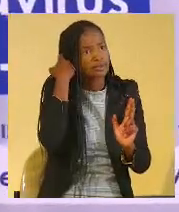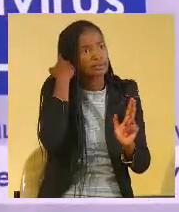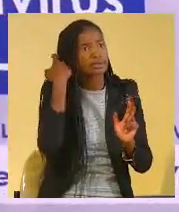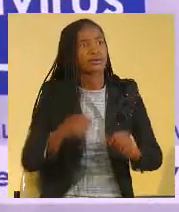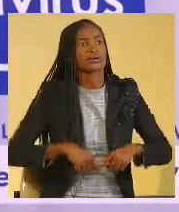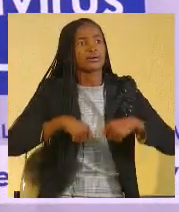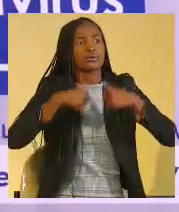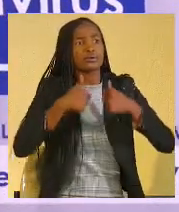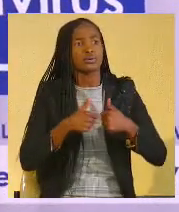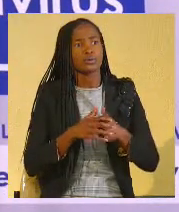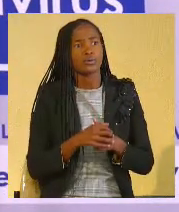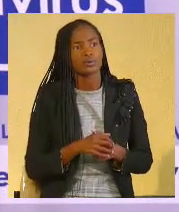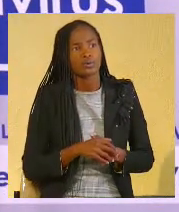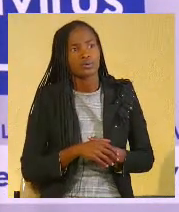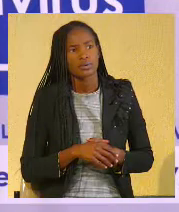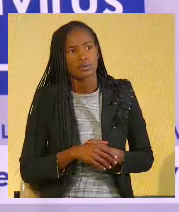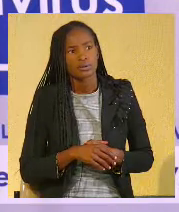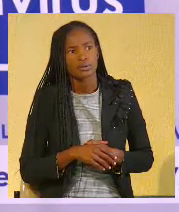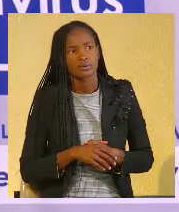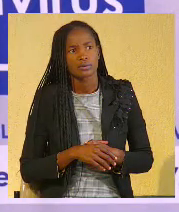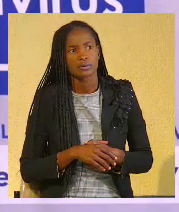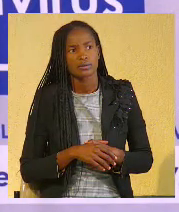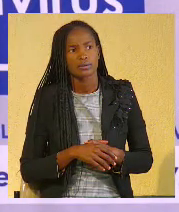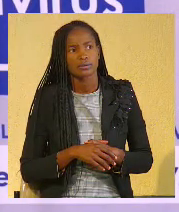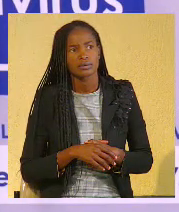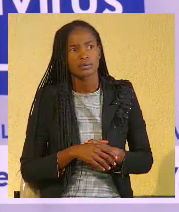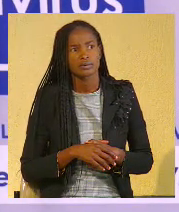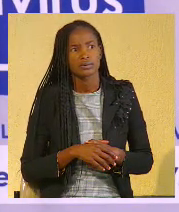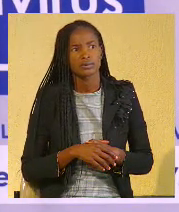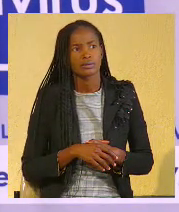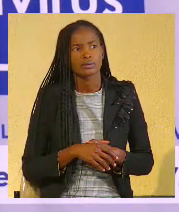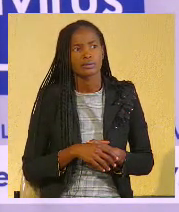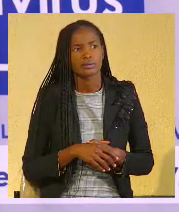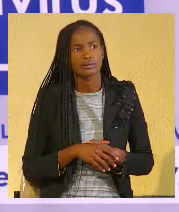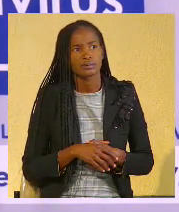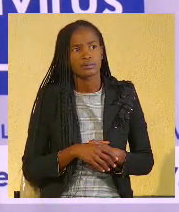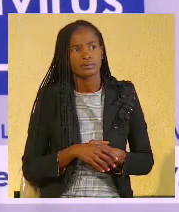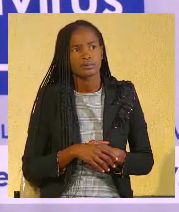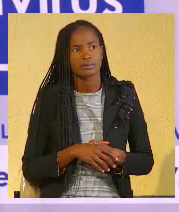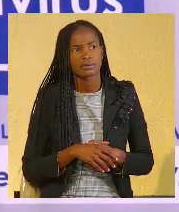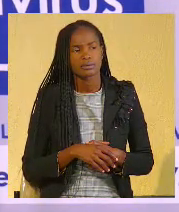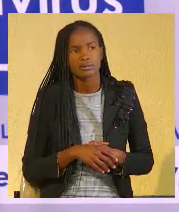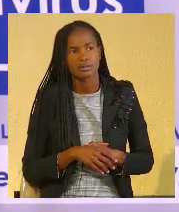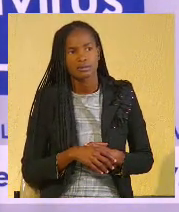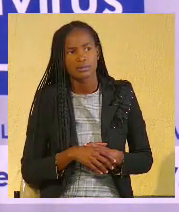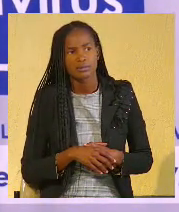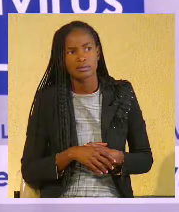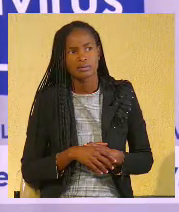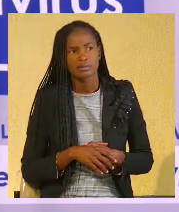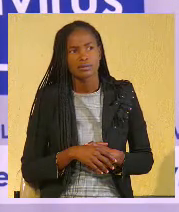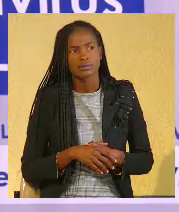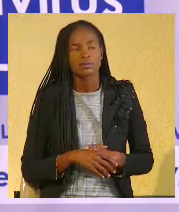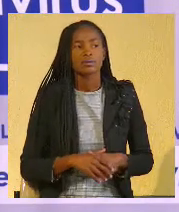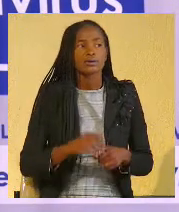Health, the ministry has rented some, like the apartment that was rented for